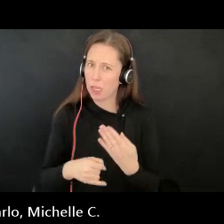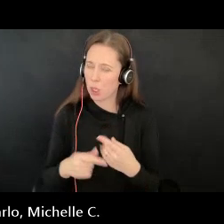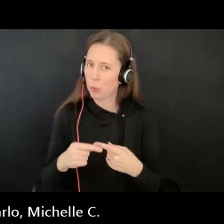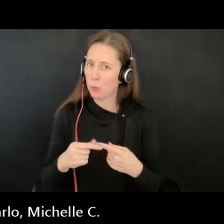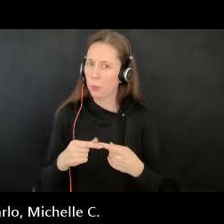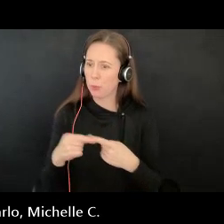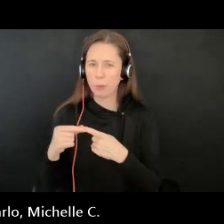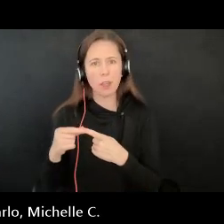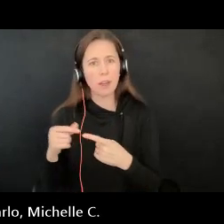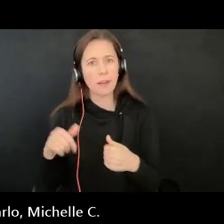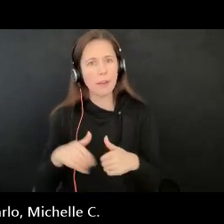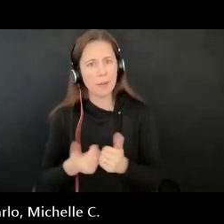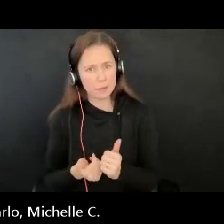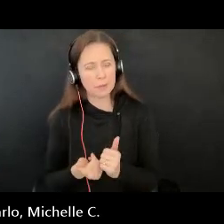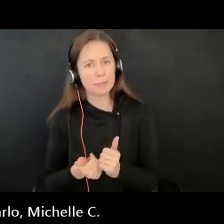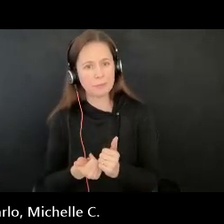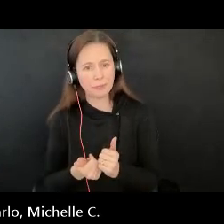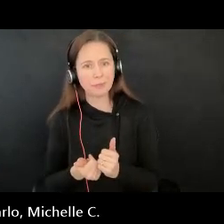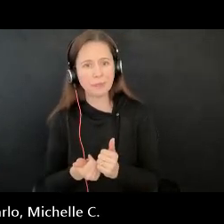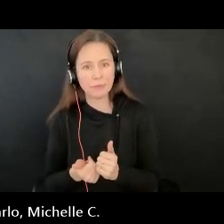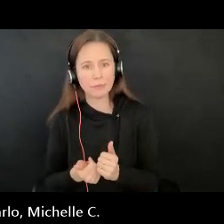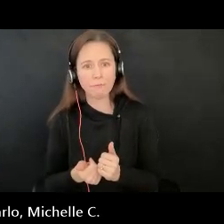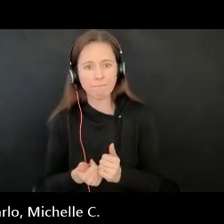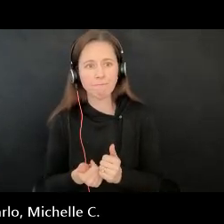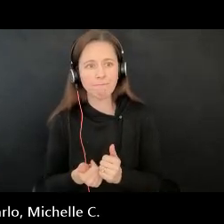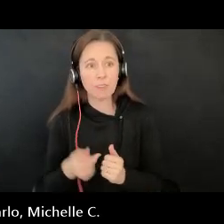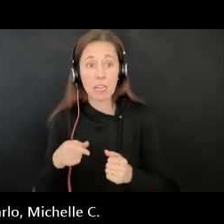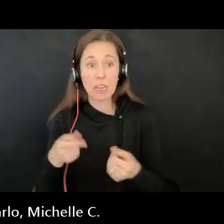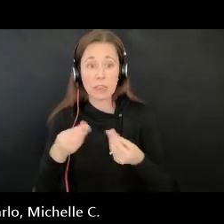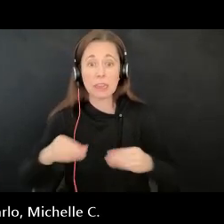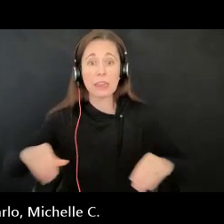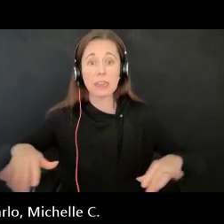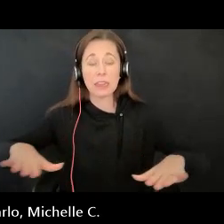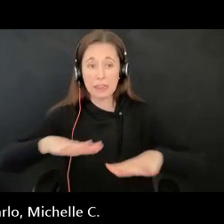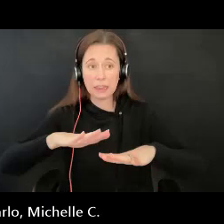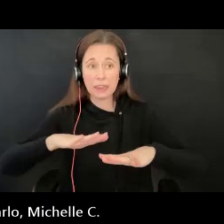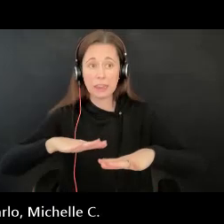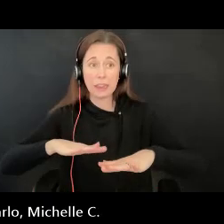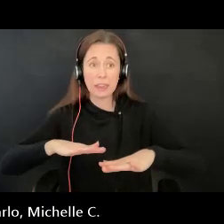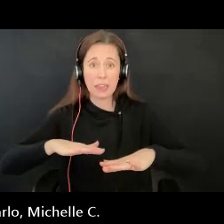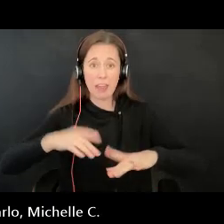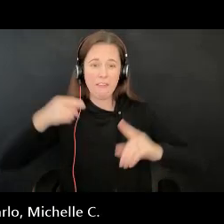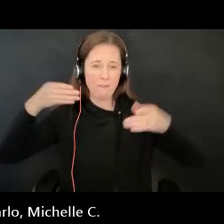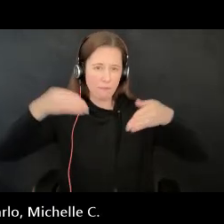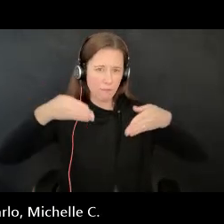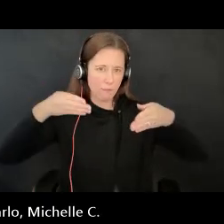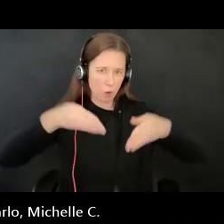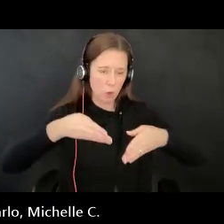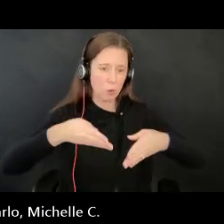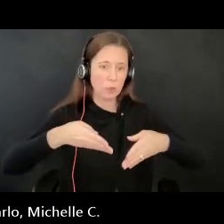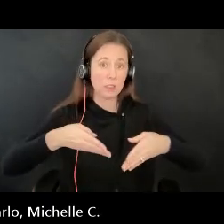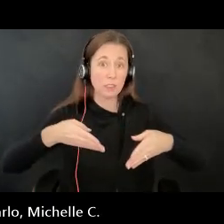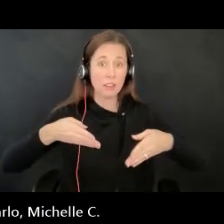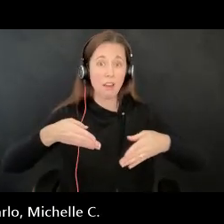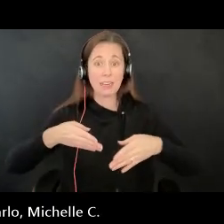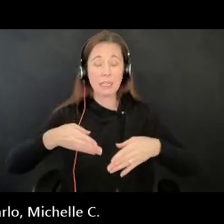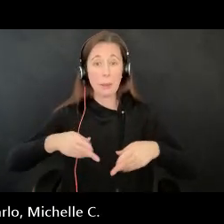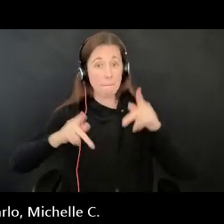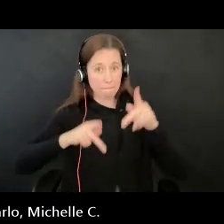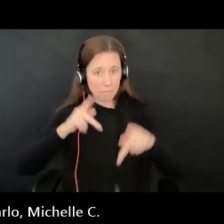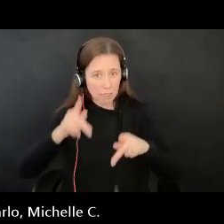that TNC, a mostly land conservancy based organization, focused on the history of individuals, of